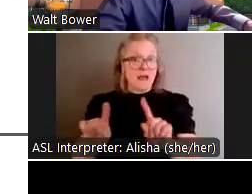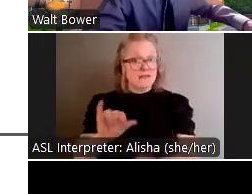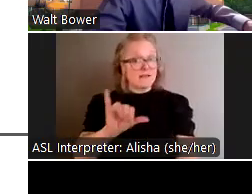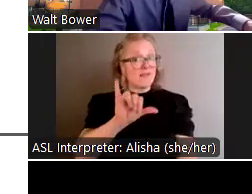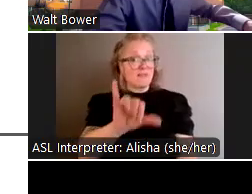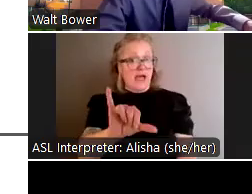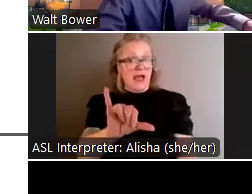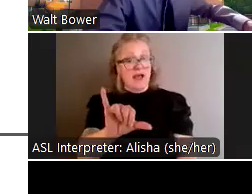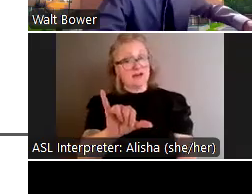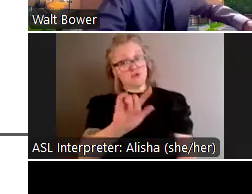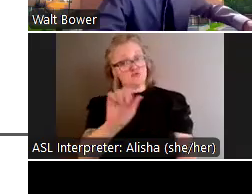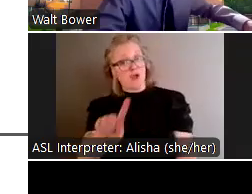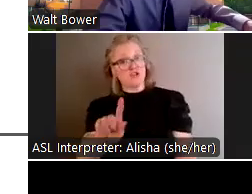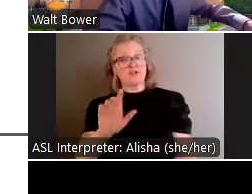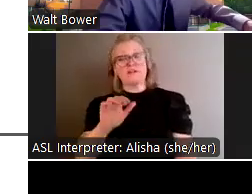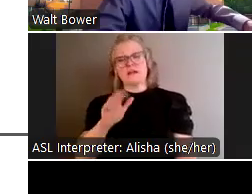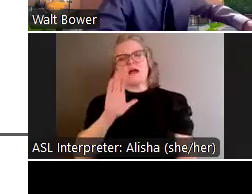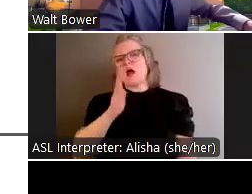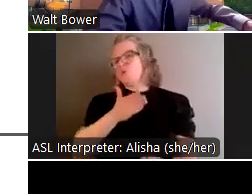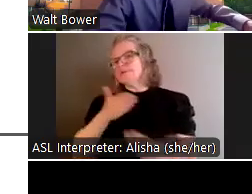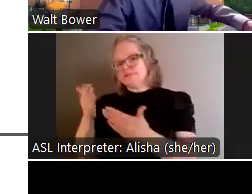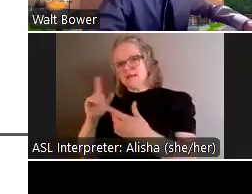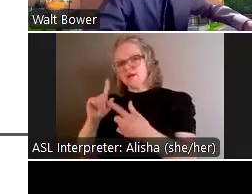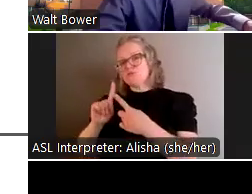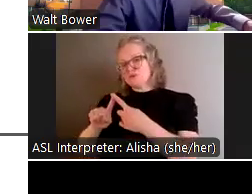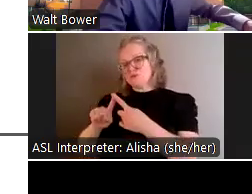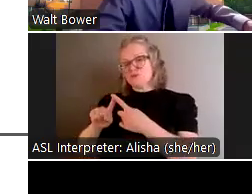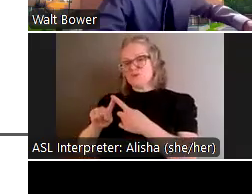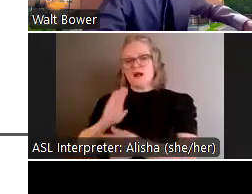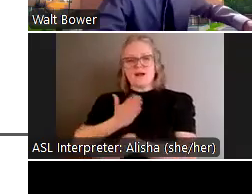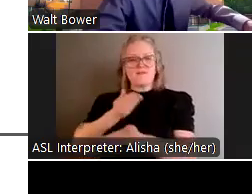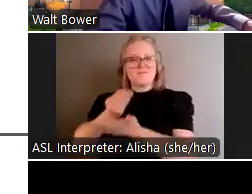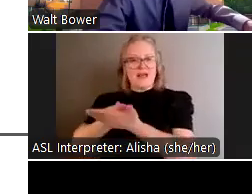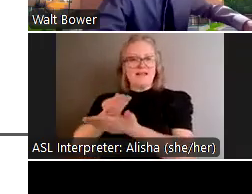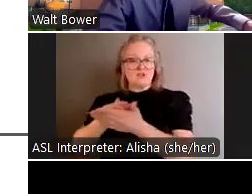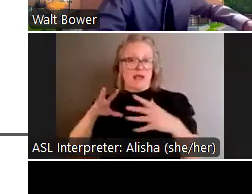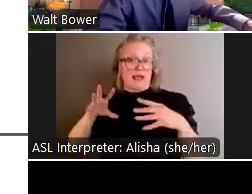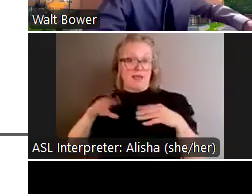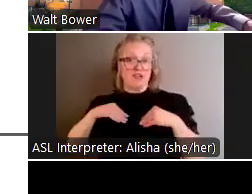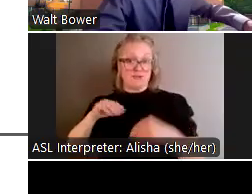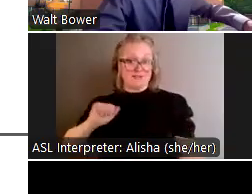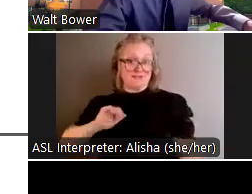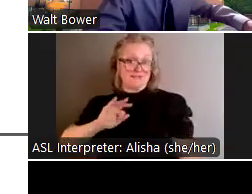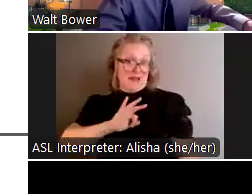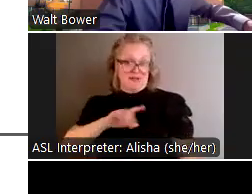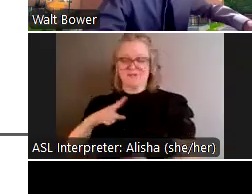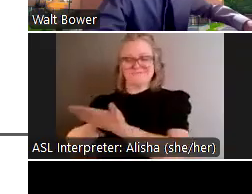back and get some information from our financial eligibility staff to share.